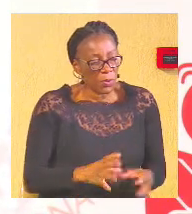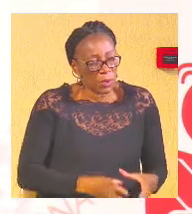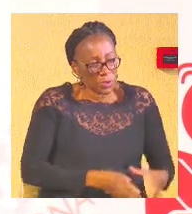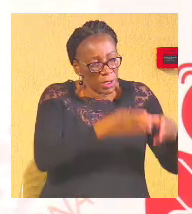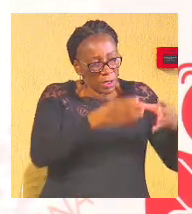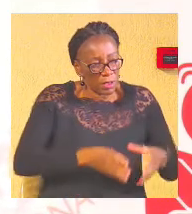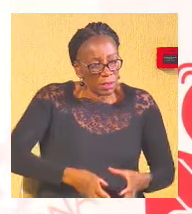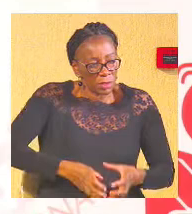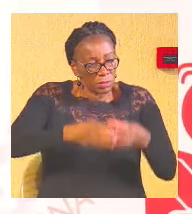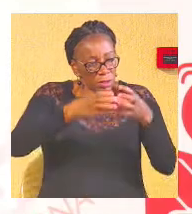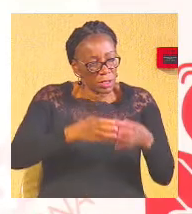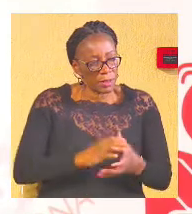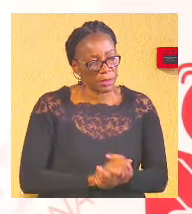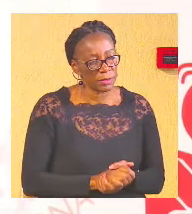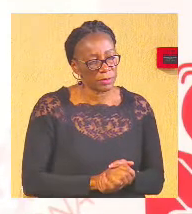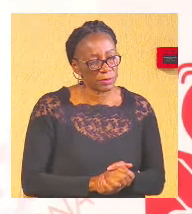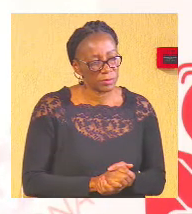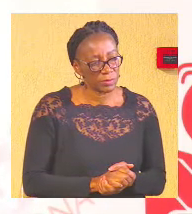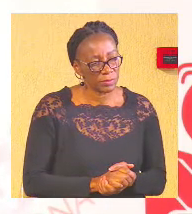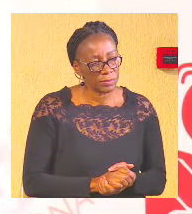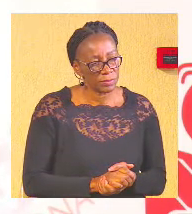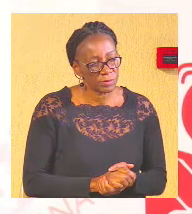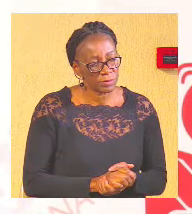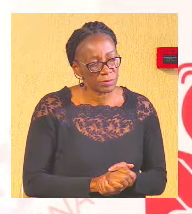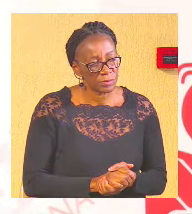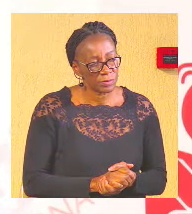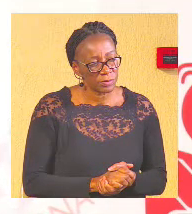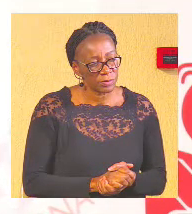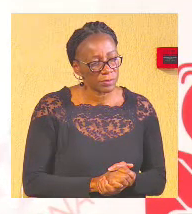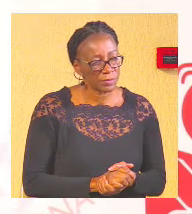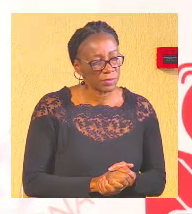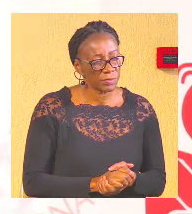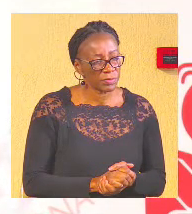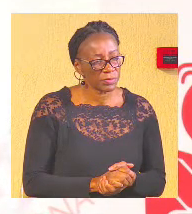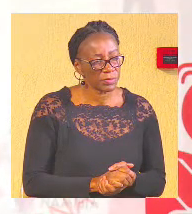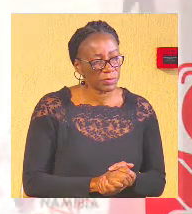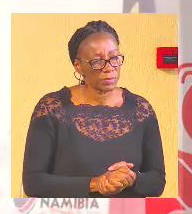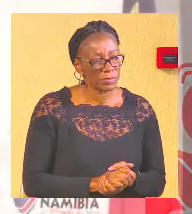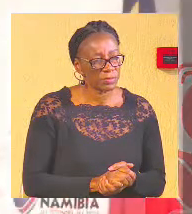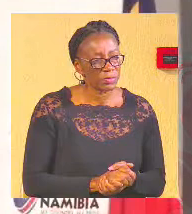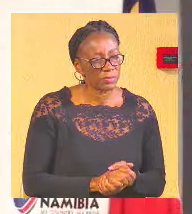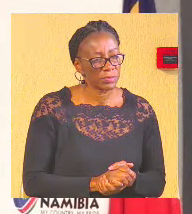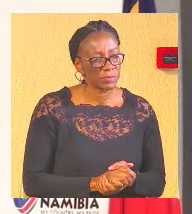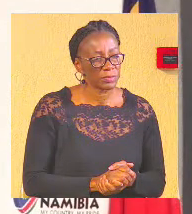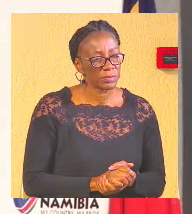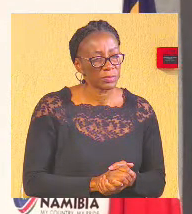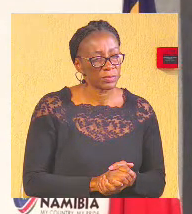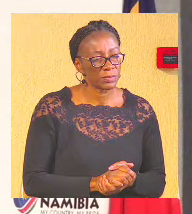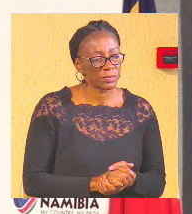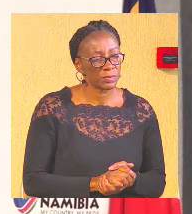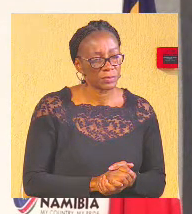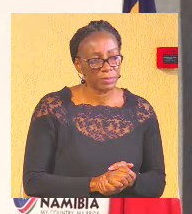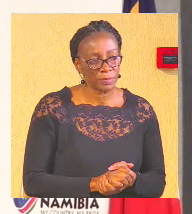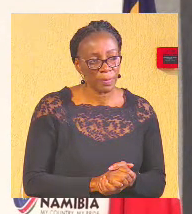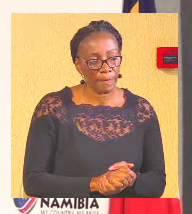to the maintenance of water lines or anything of that certain nature. Yes. Yeah, perhaps if I